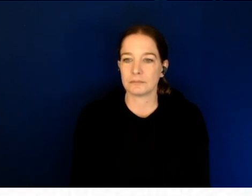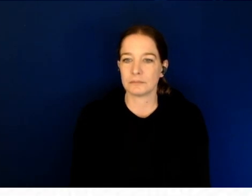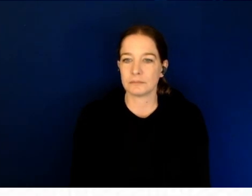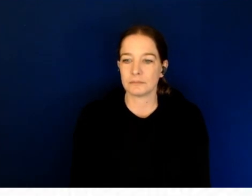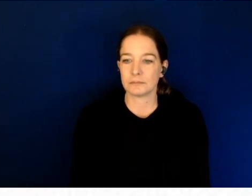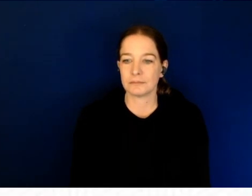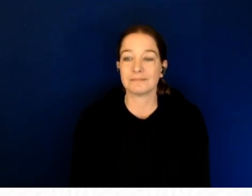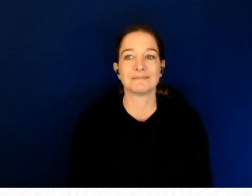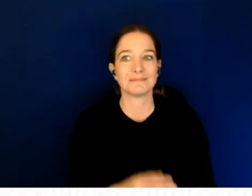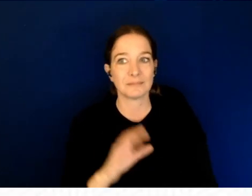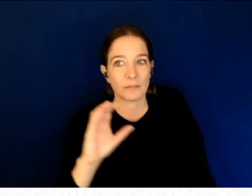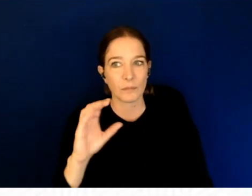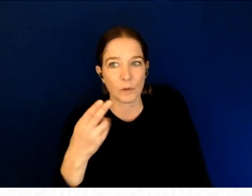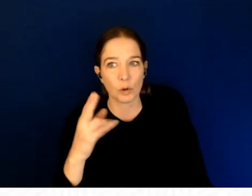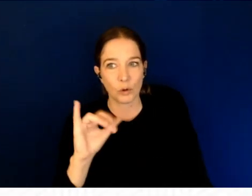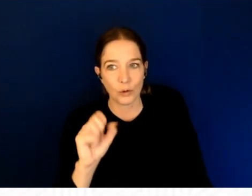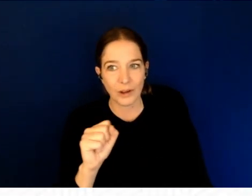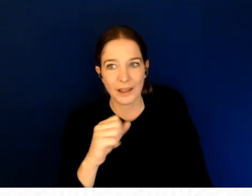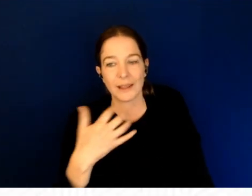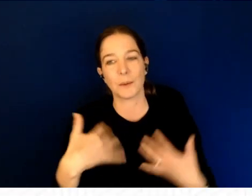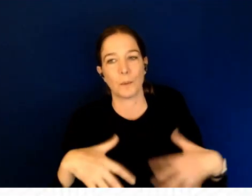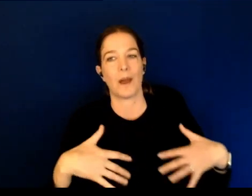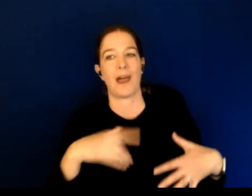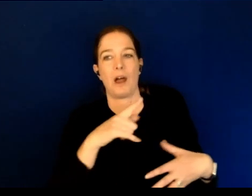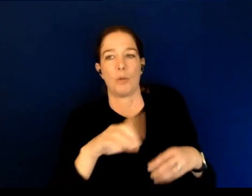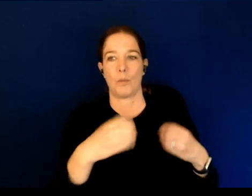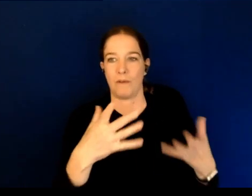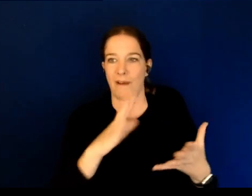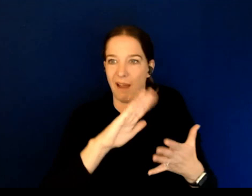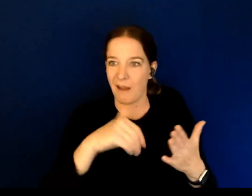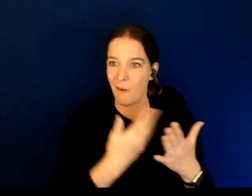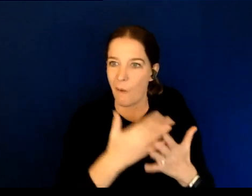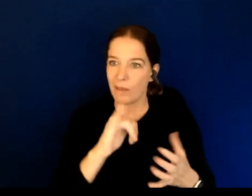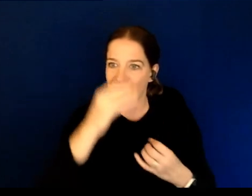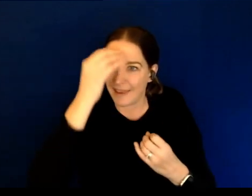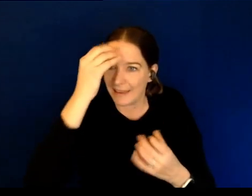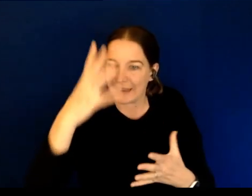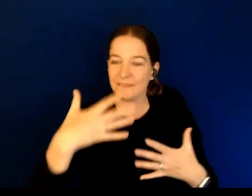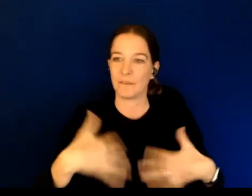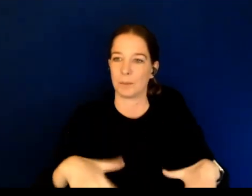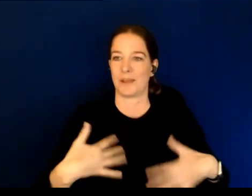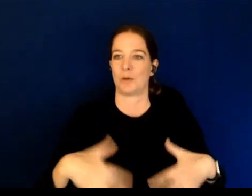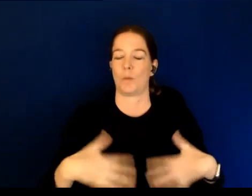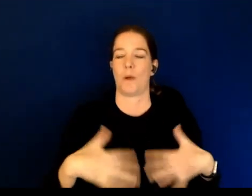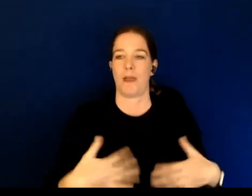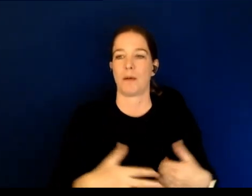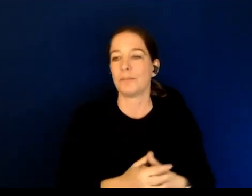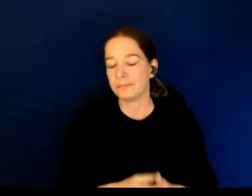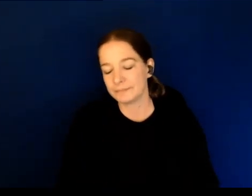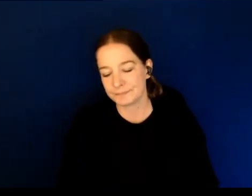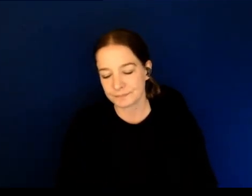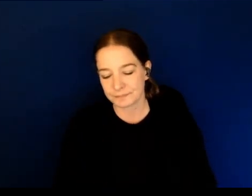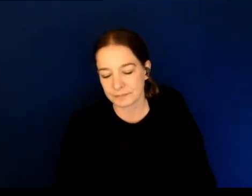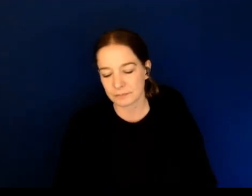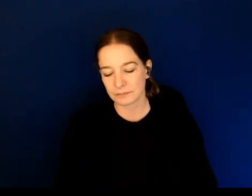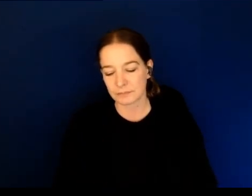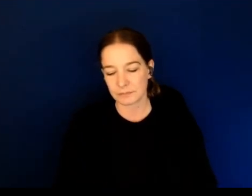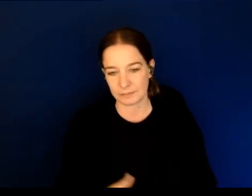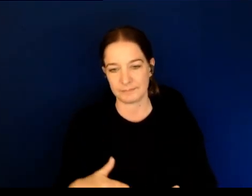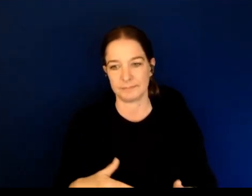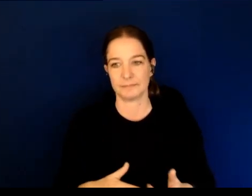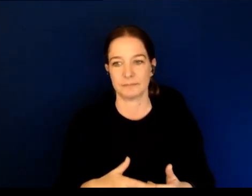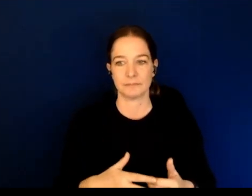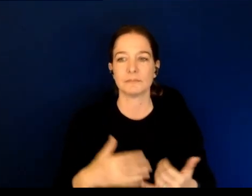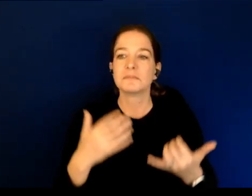Chris. All the information you just provided was both informative and insightful. Next, I'd love to get your perspective on a